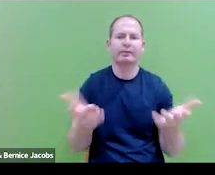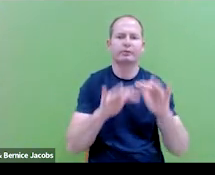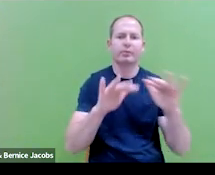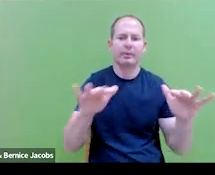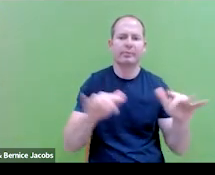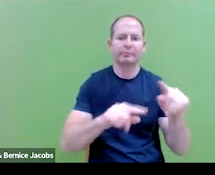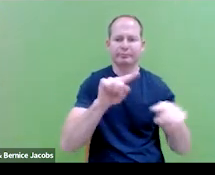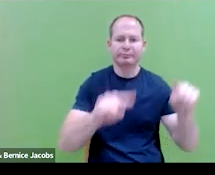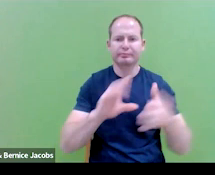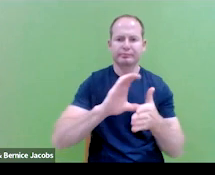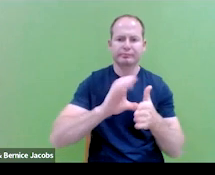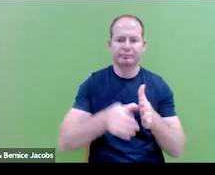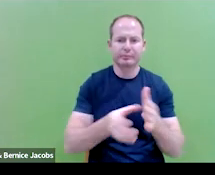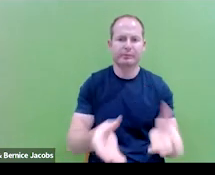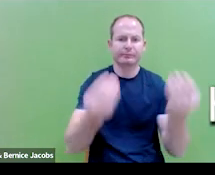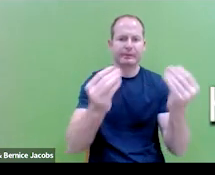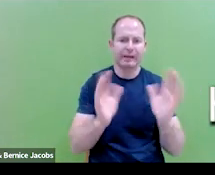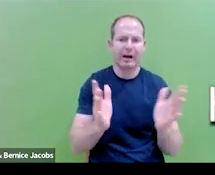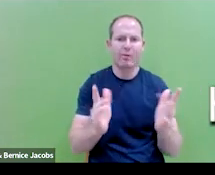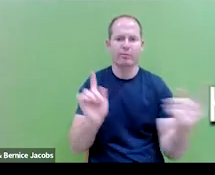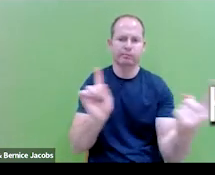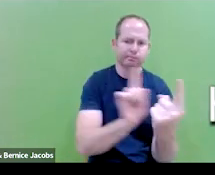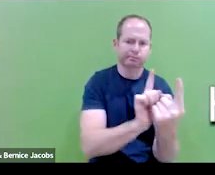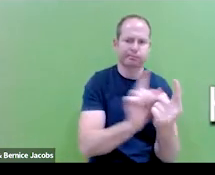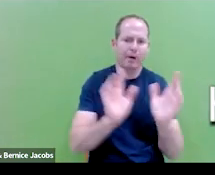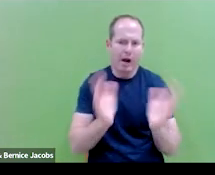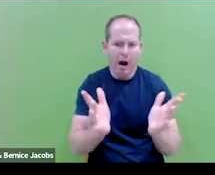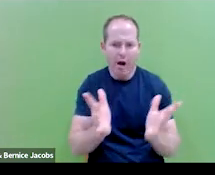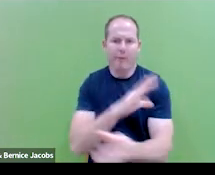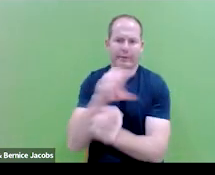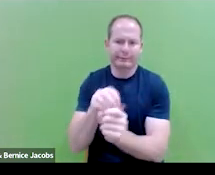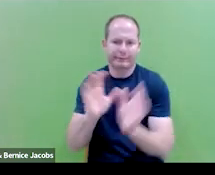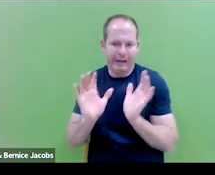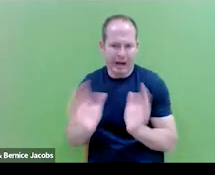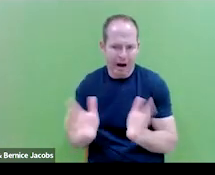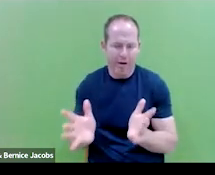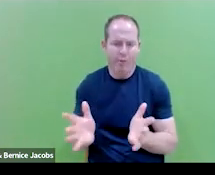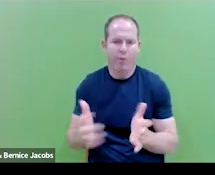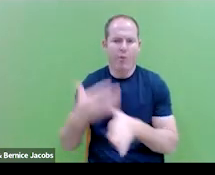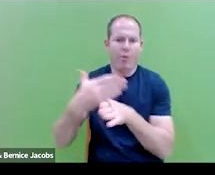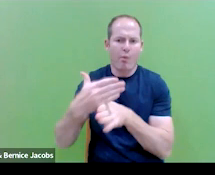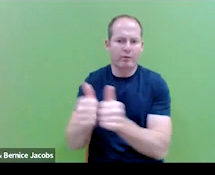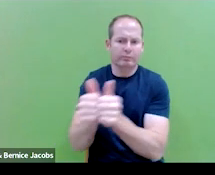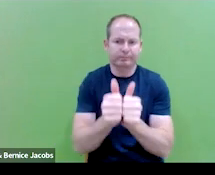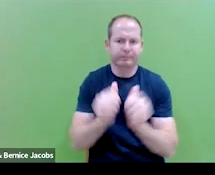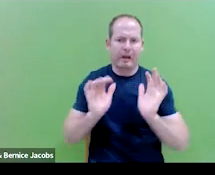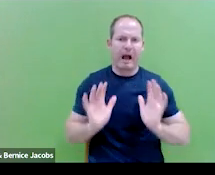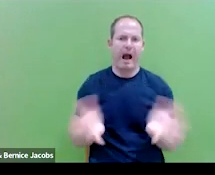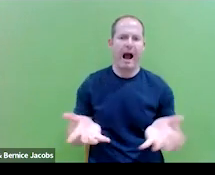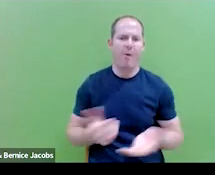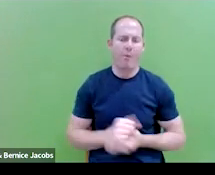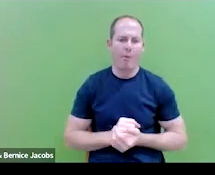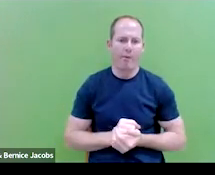how do you approach them, how do you get them involved, and how do you get to work alongside them without